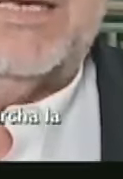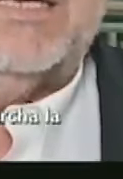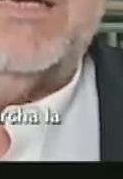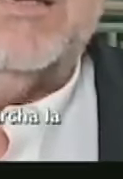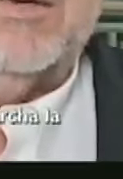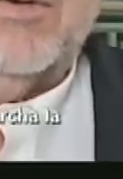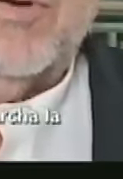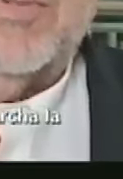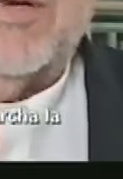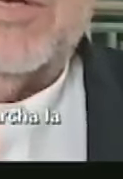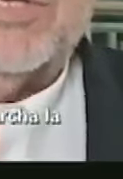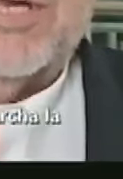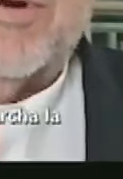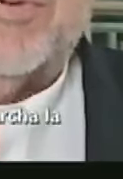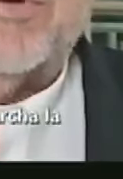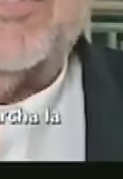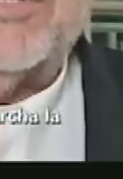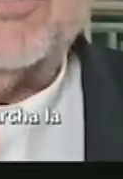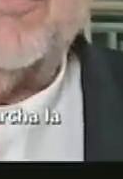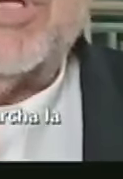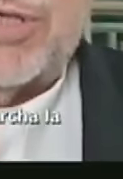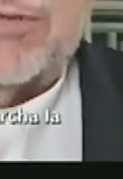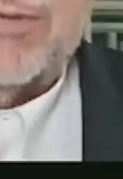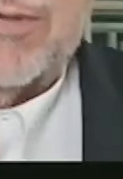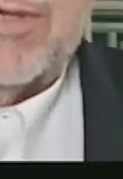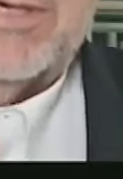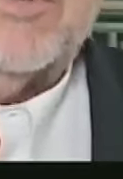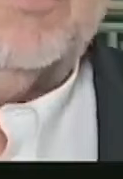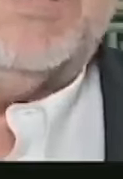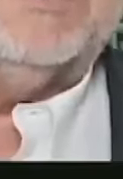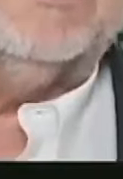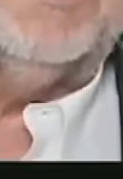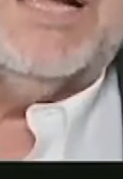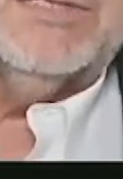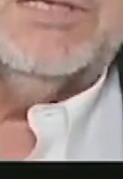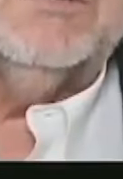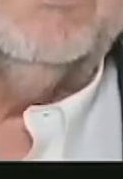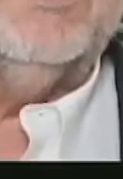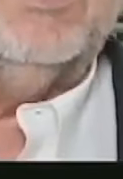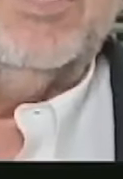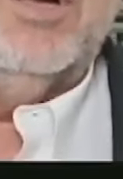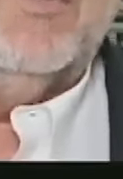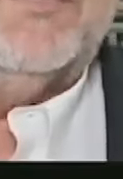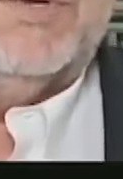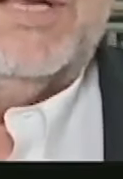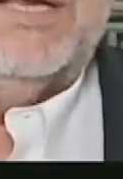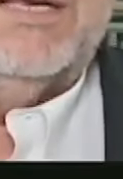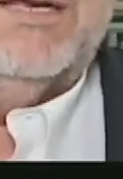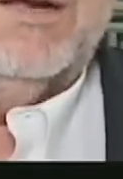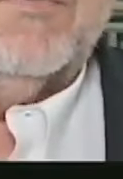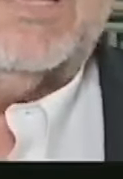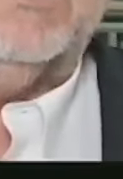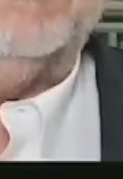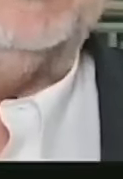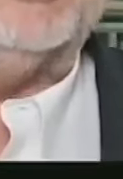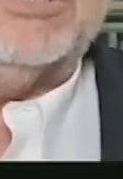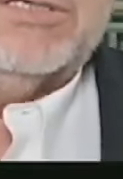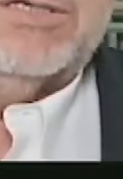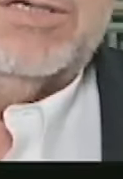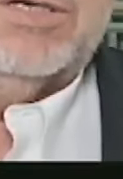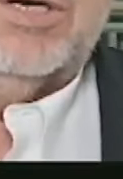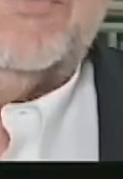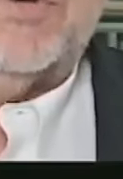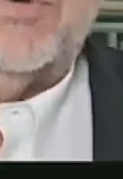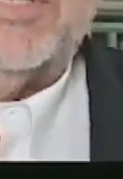in Cartagena will be launching their reparations commission. It's all part and parcel of the